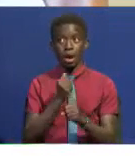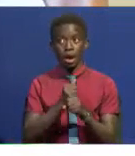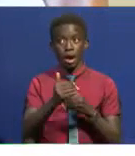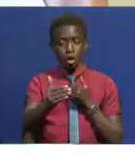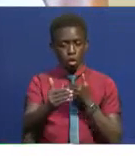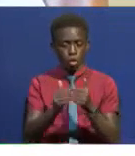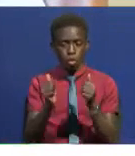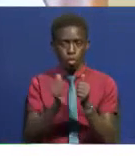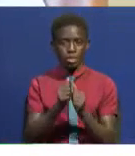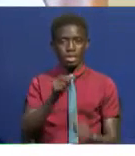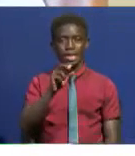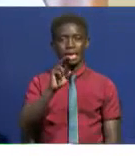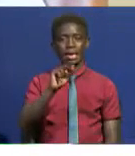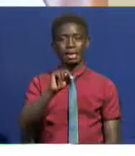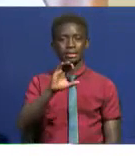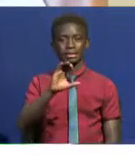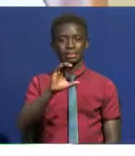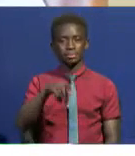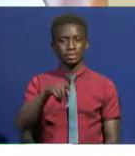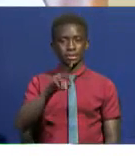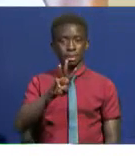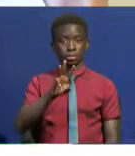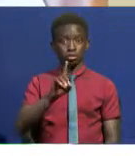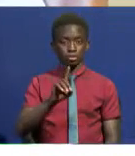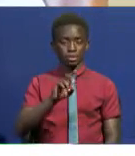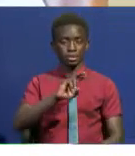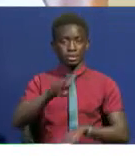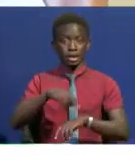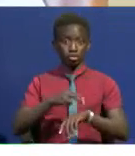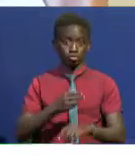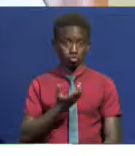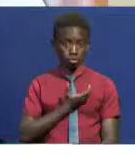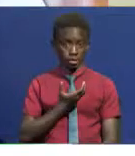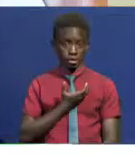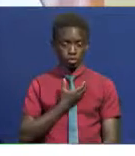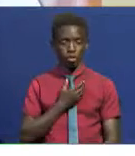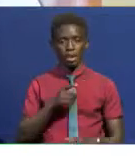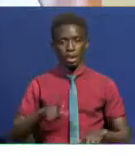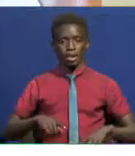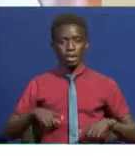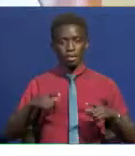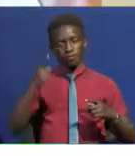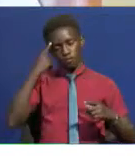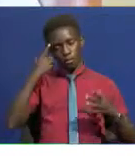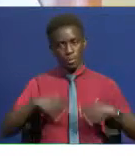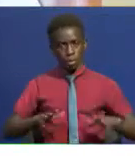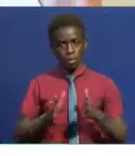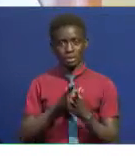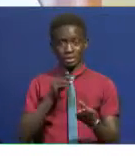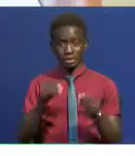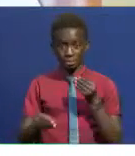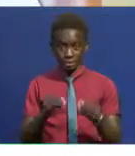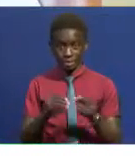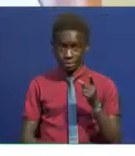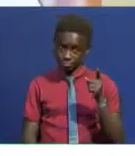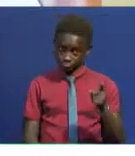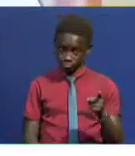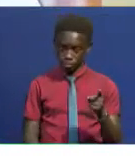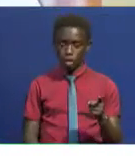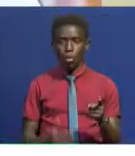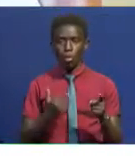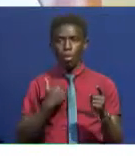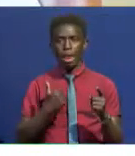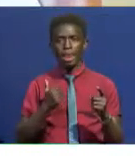Persons Living with Disabilities to make sure that we remove the word household